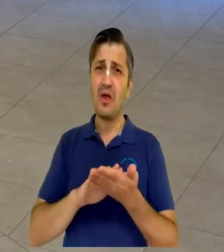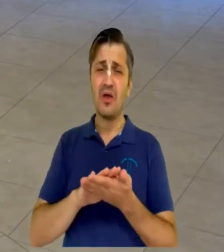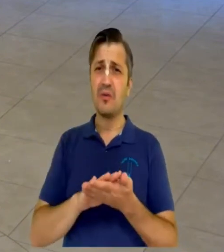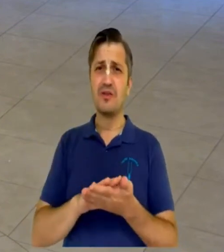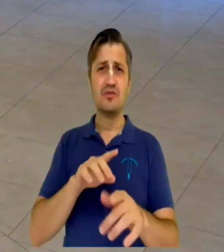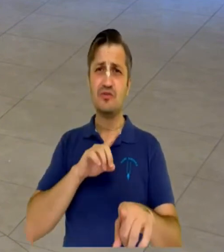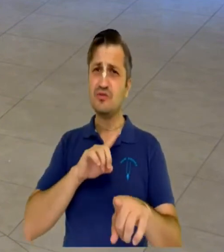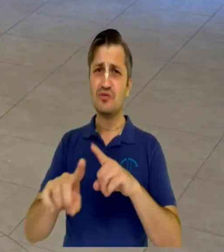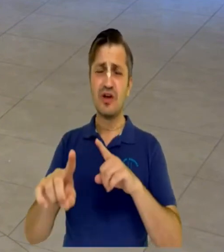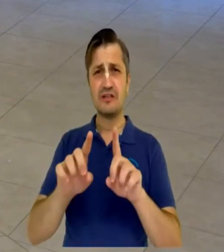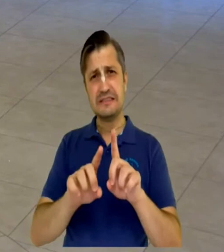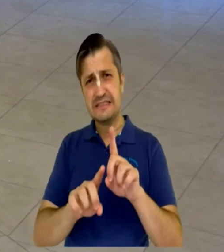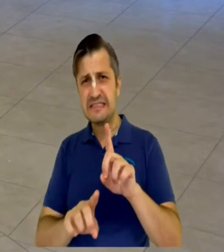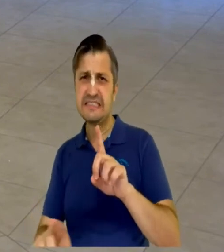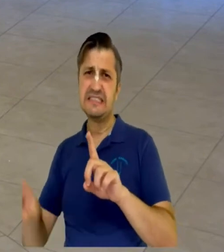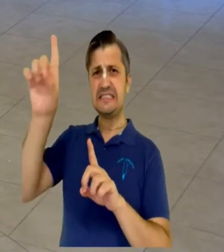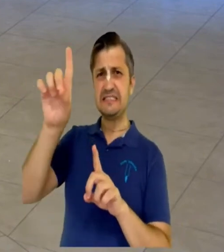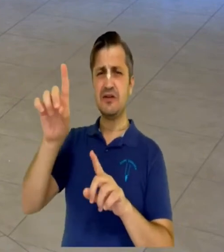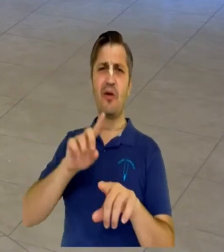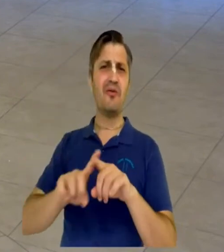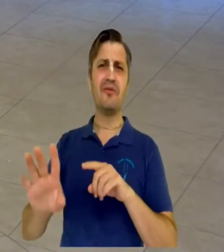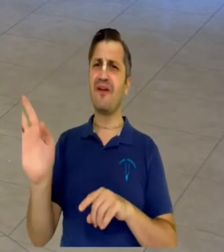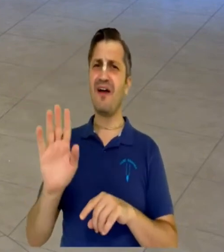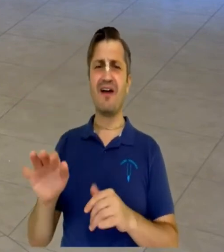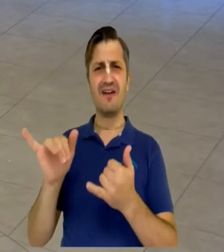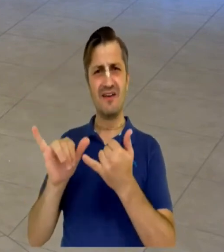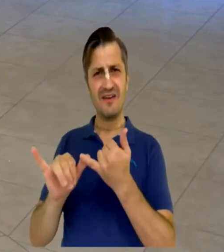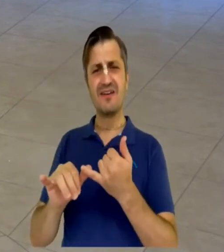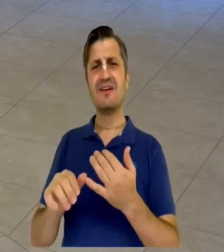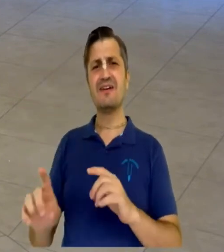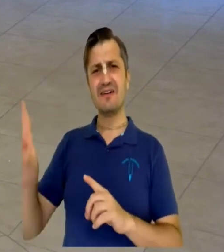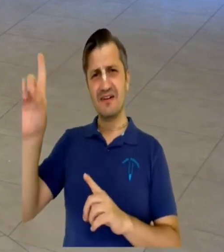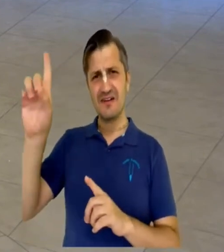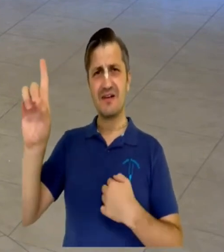nature, that will kind of save us from so much trouble,